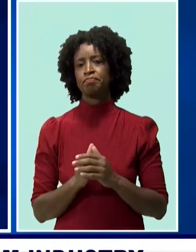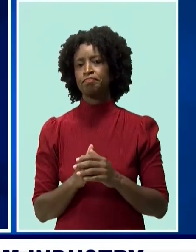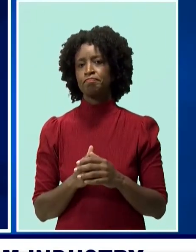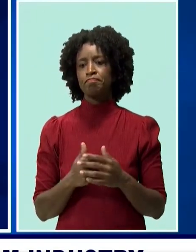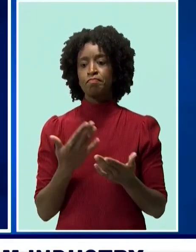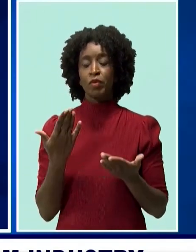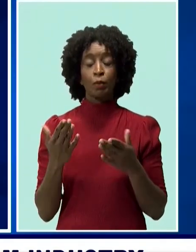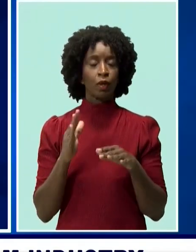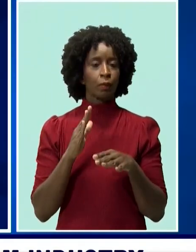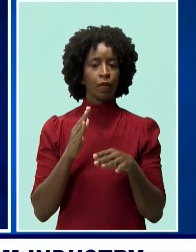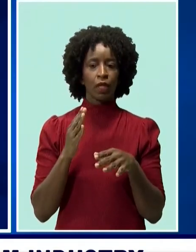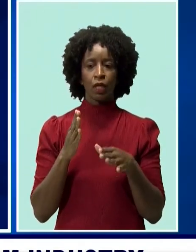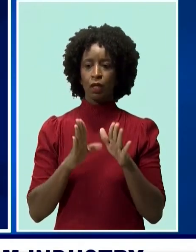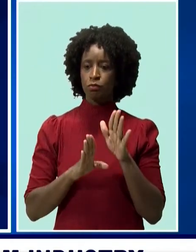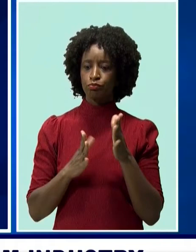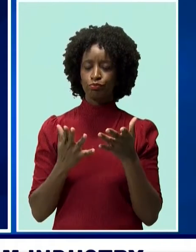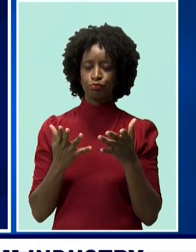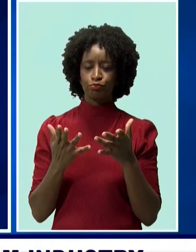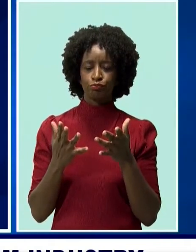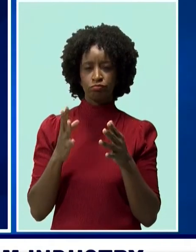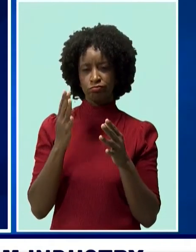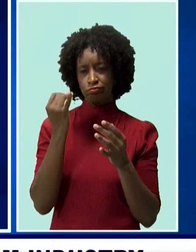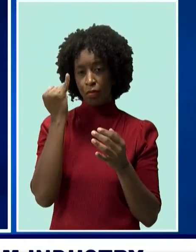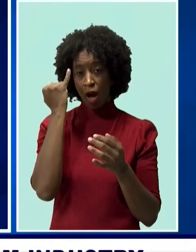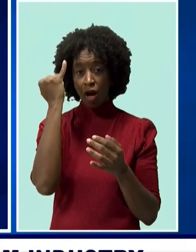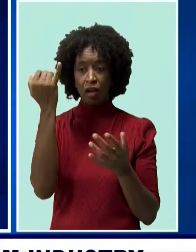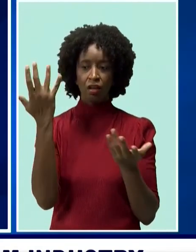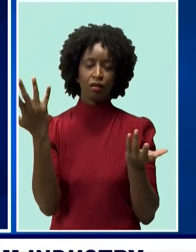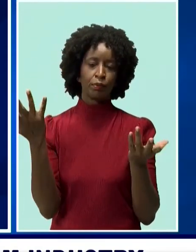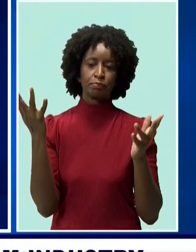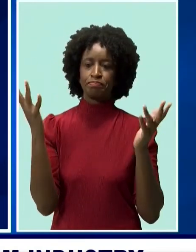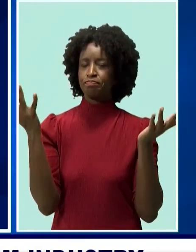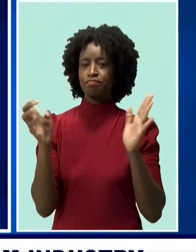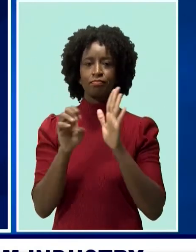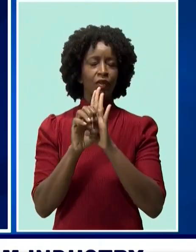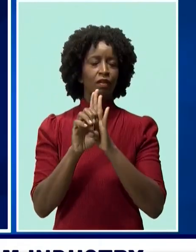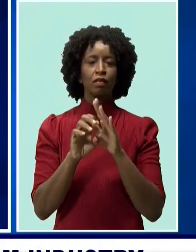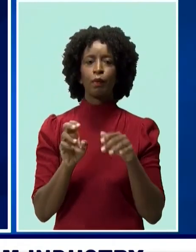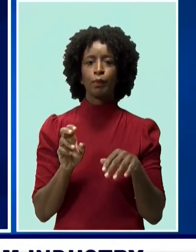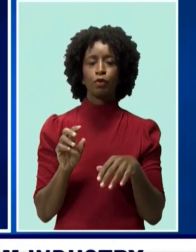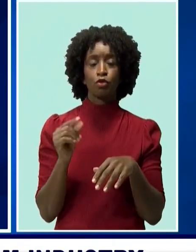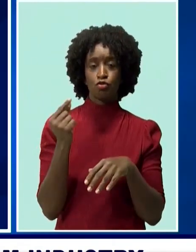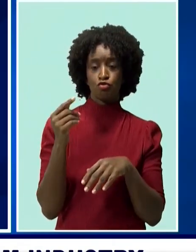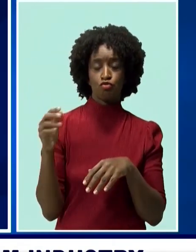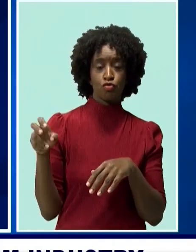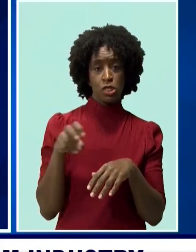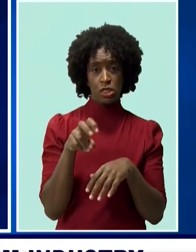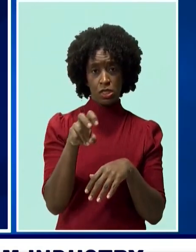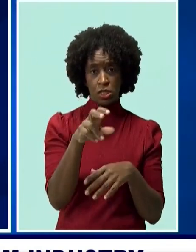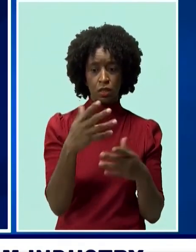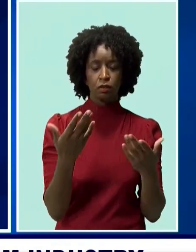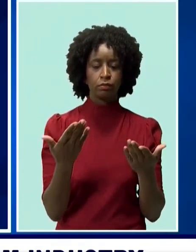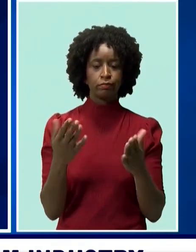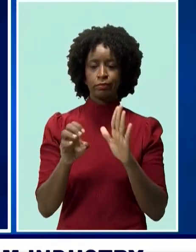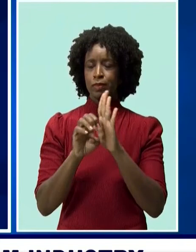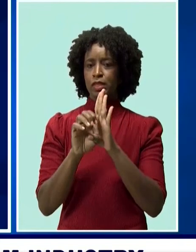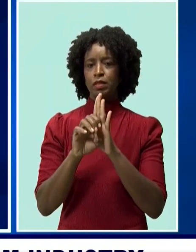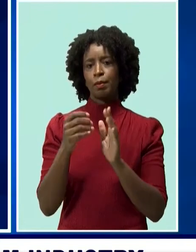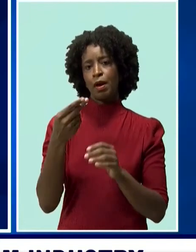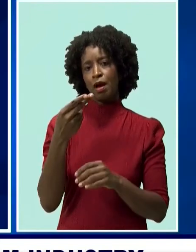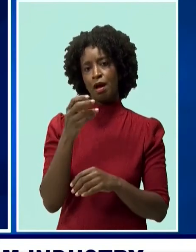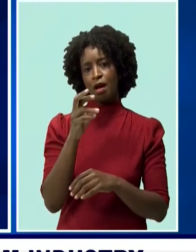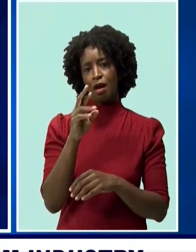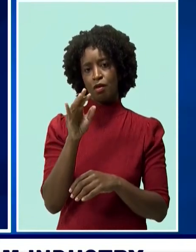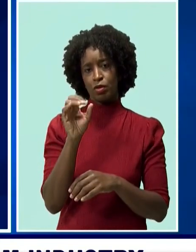create green routes in the middle of the island, let's say you use Harrison's Cave as a central point, and then there is a bus green route